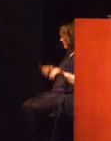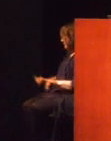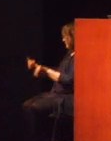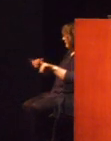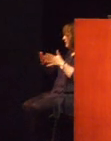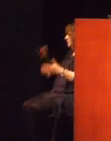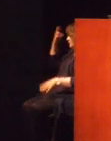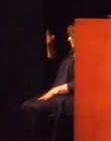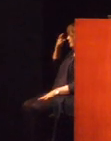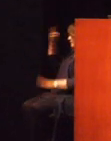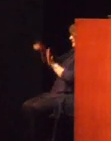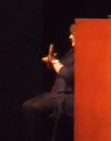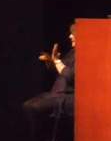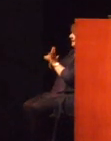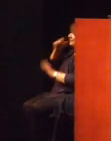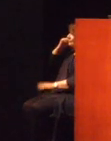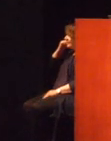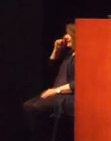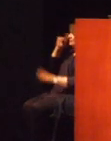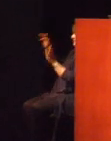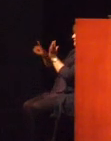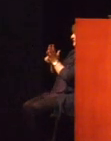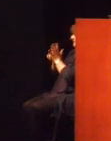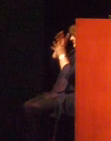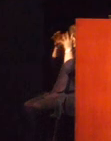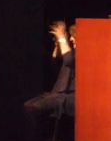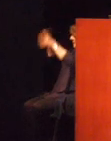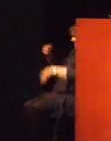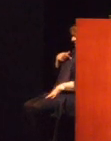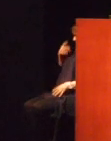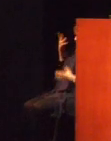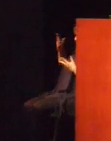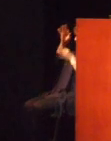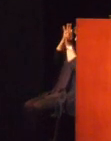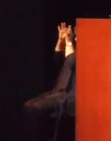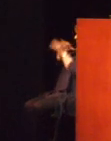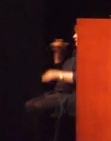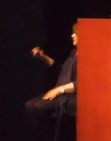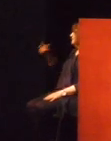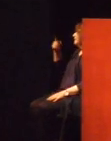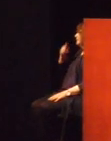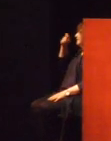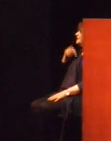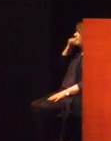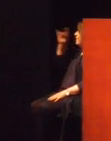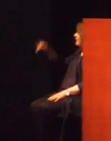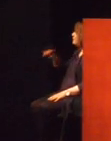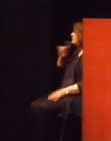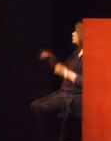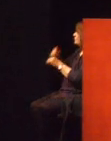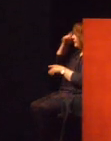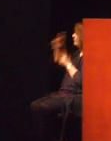the reason why negative racial identity is delusional and why I was delusional is I thought that was the truth about